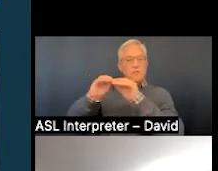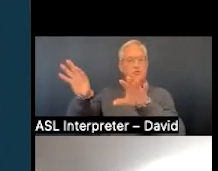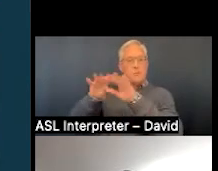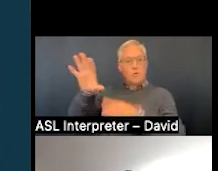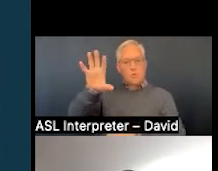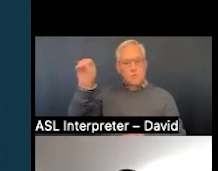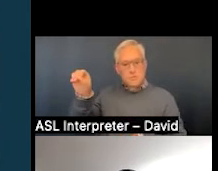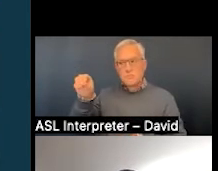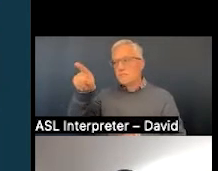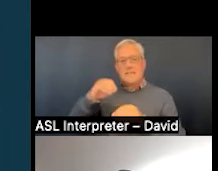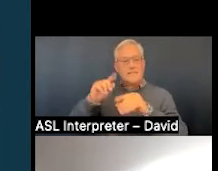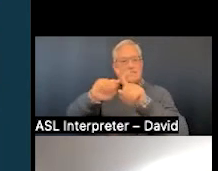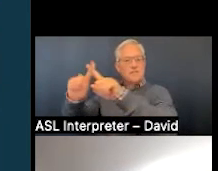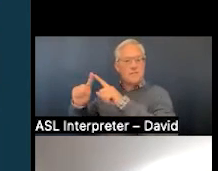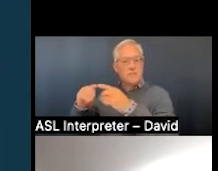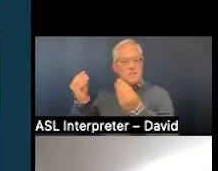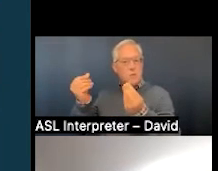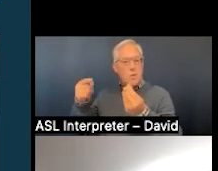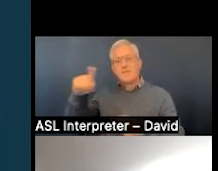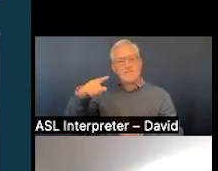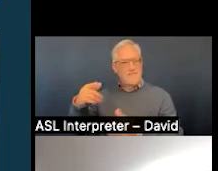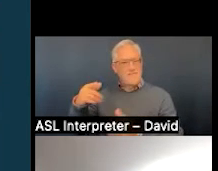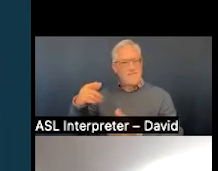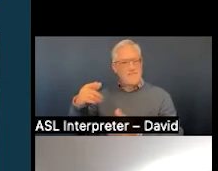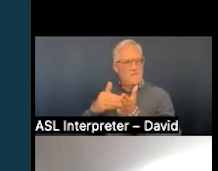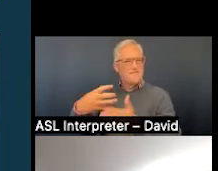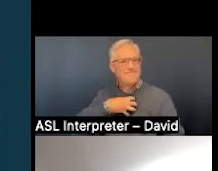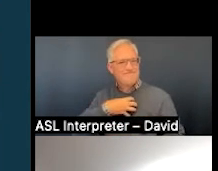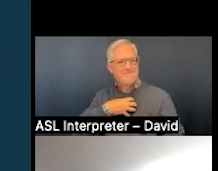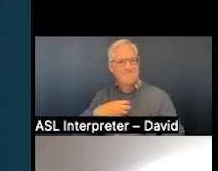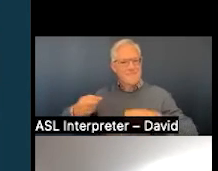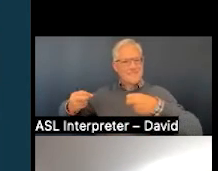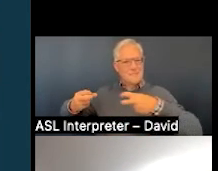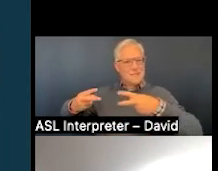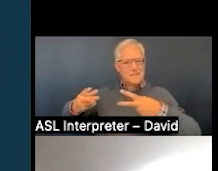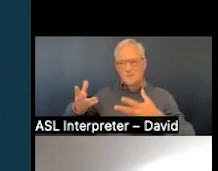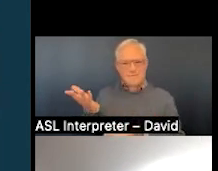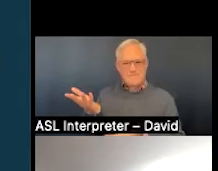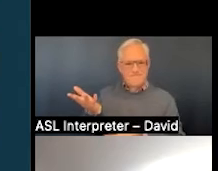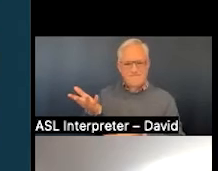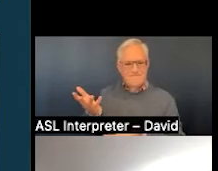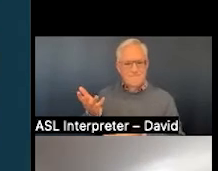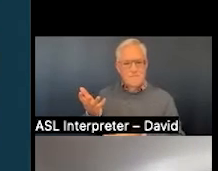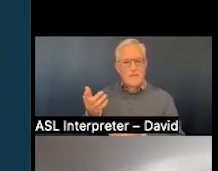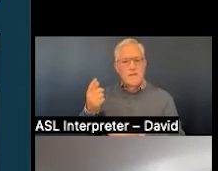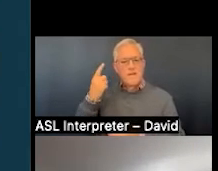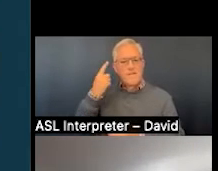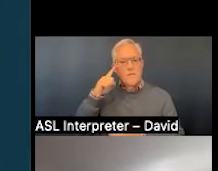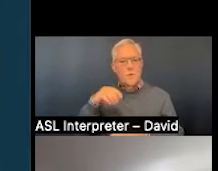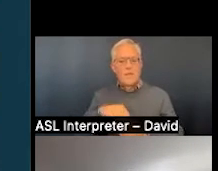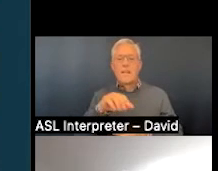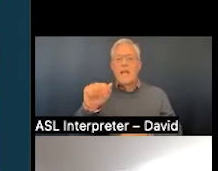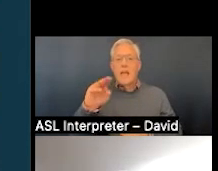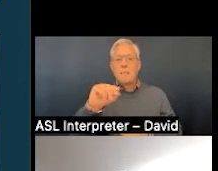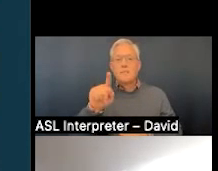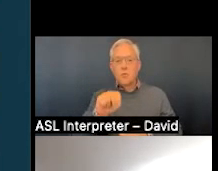different territories, frequently a complaint of the audience that subtitles isn't on, for example, Amazon in the US, but not Amazon in the